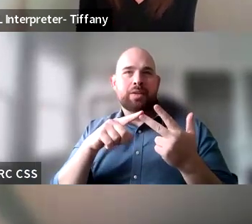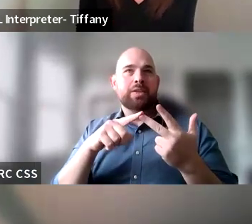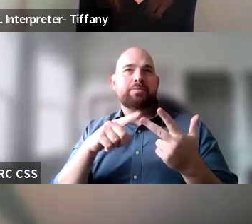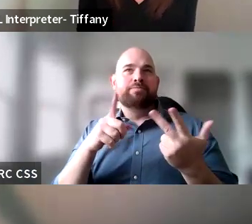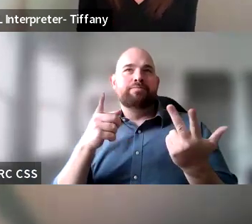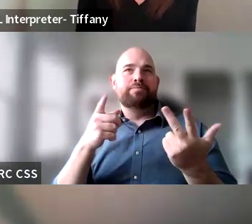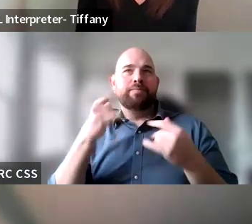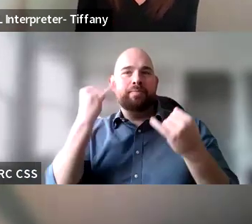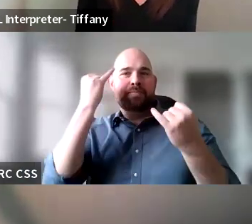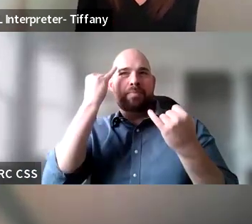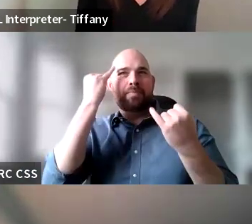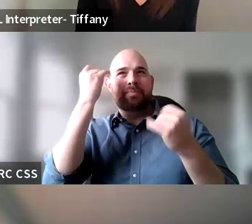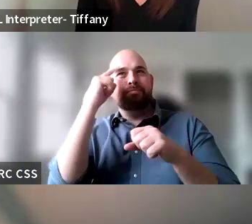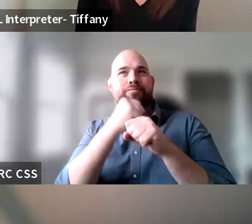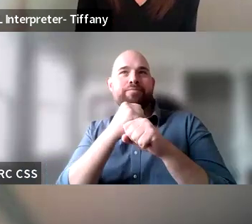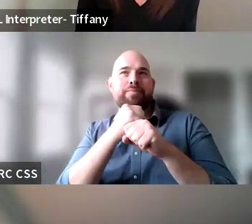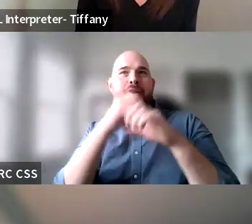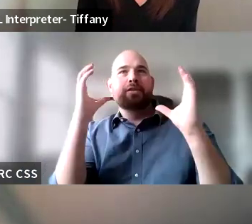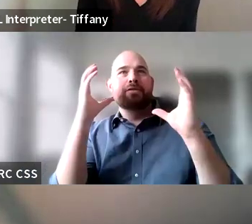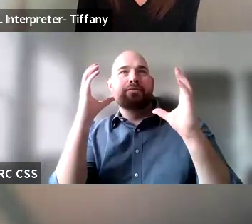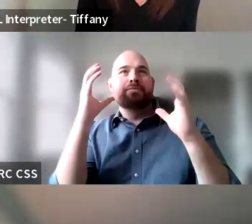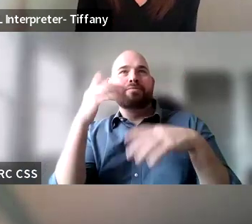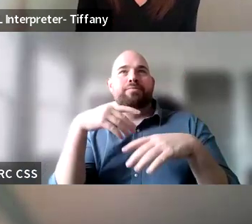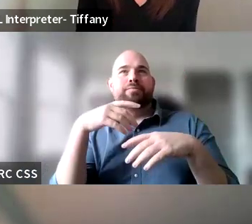vocalized in a voice.